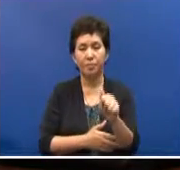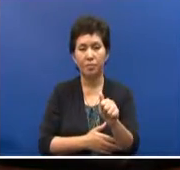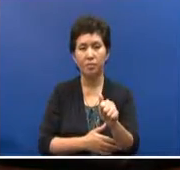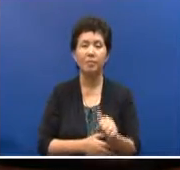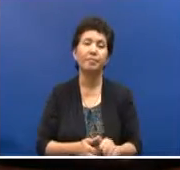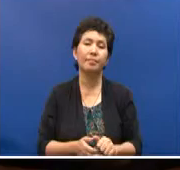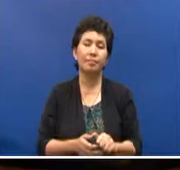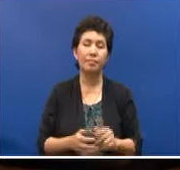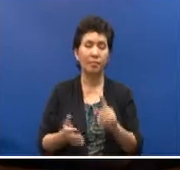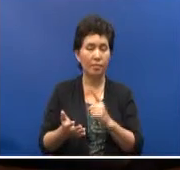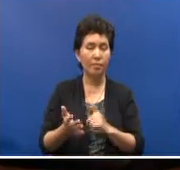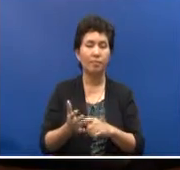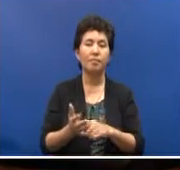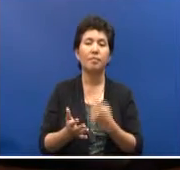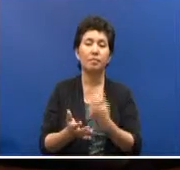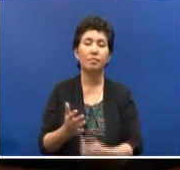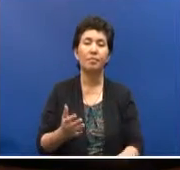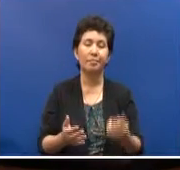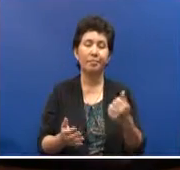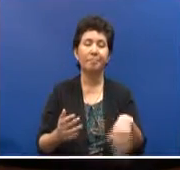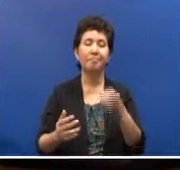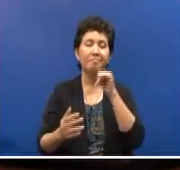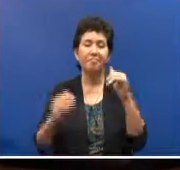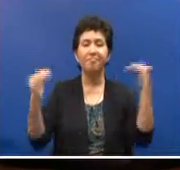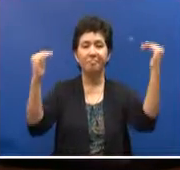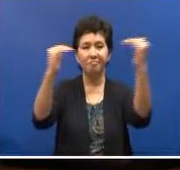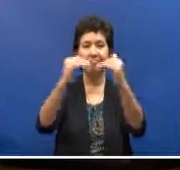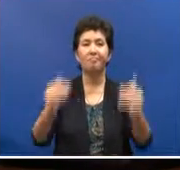the prejudice and also discrimination.